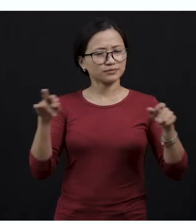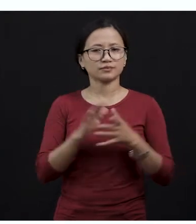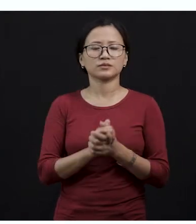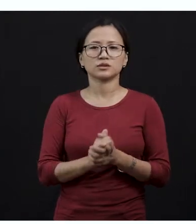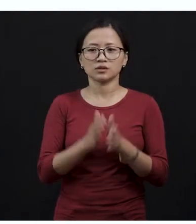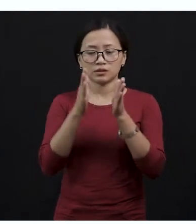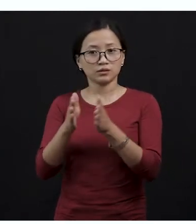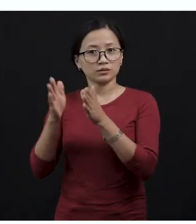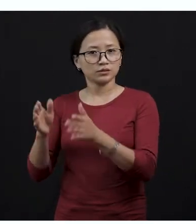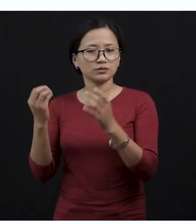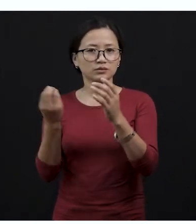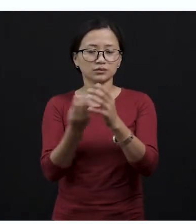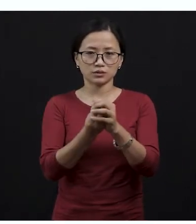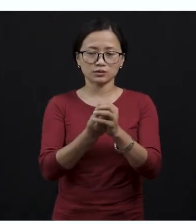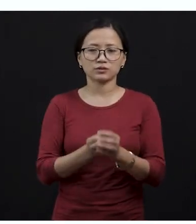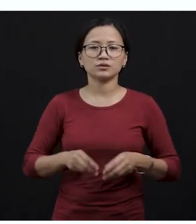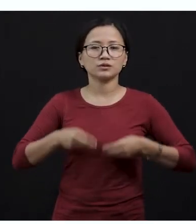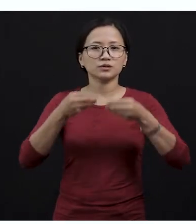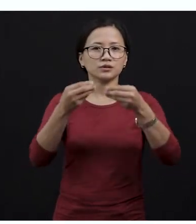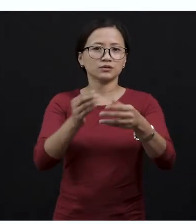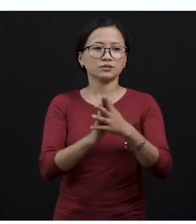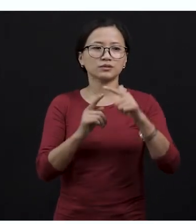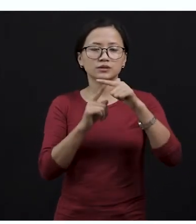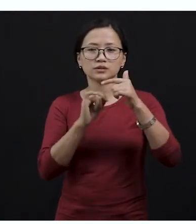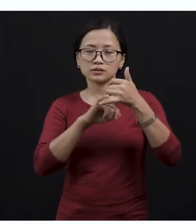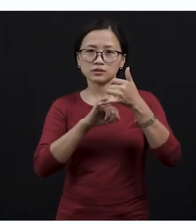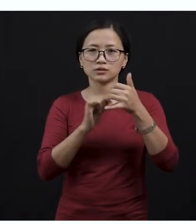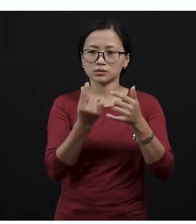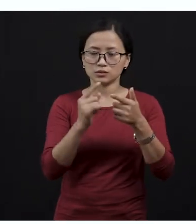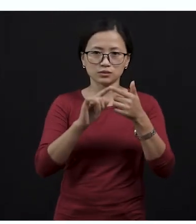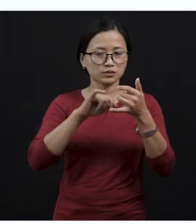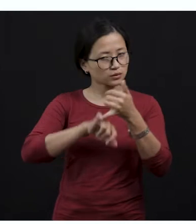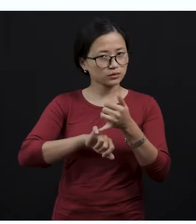they arrange together to give you different tissues.